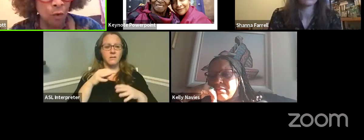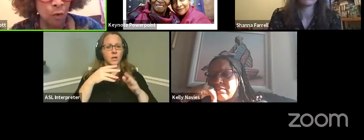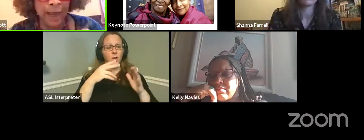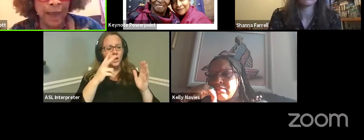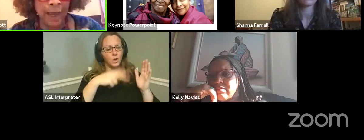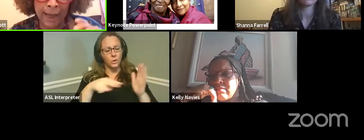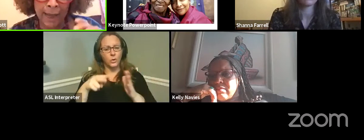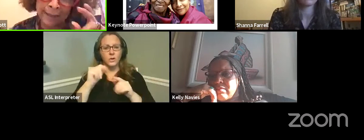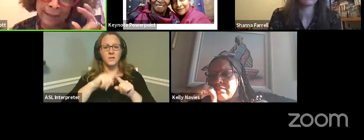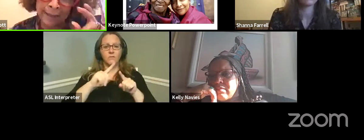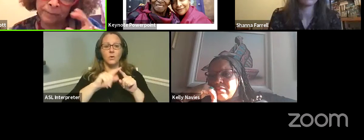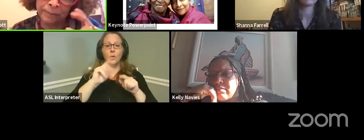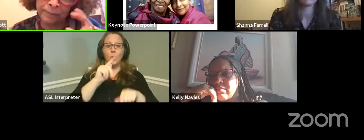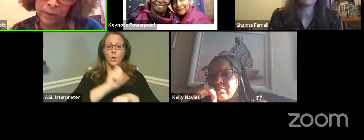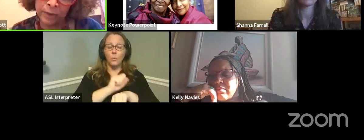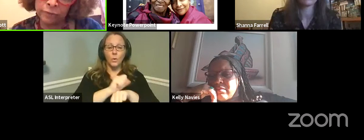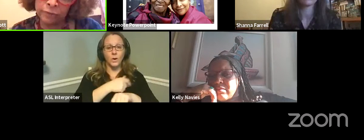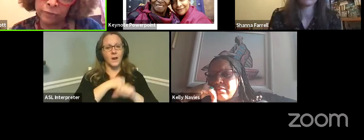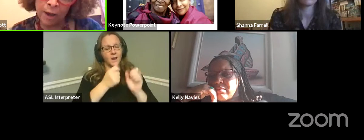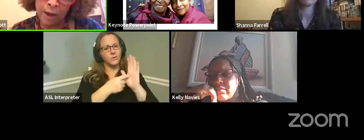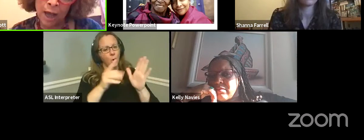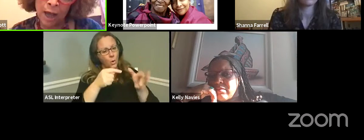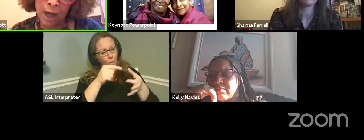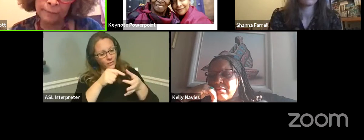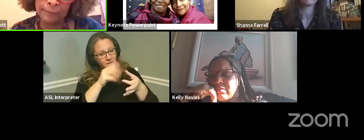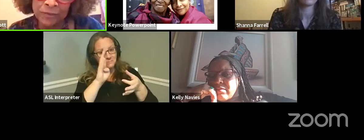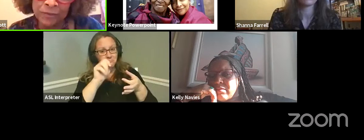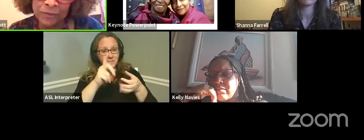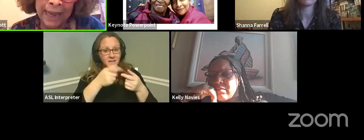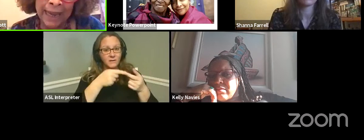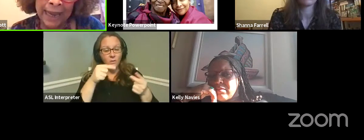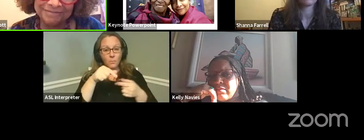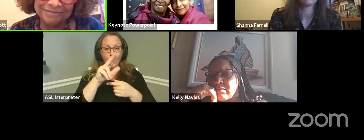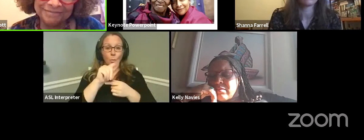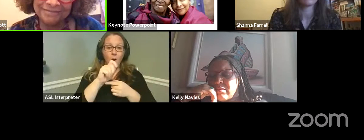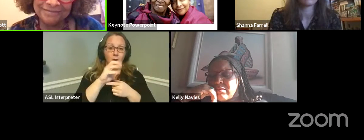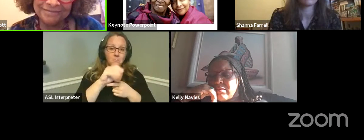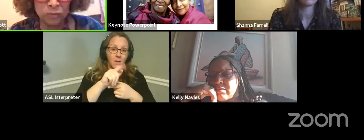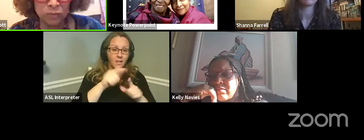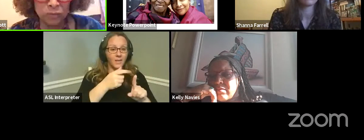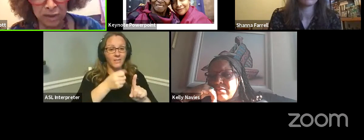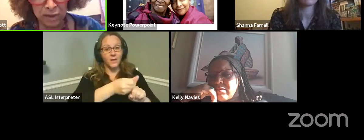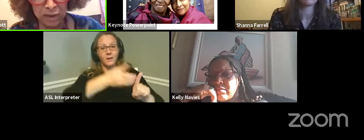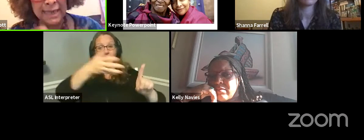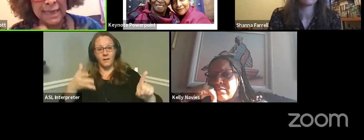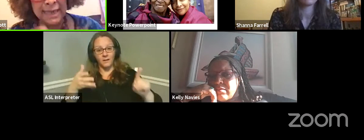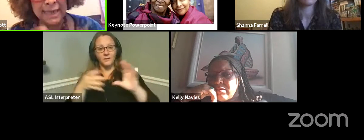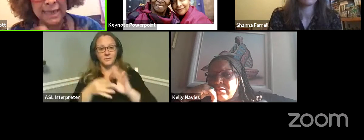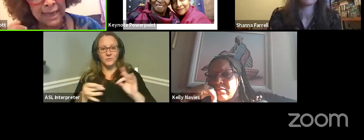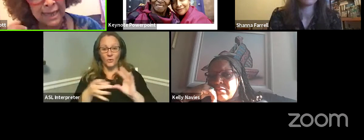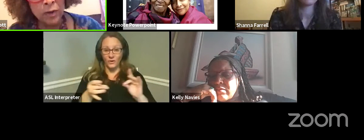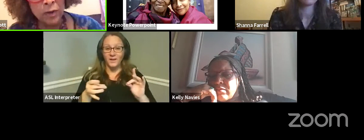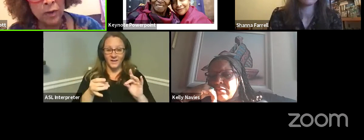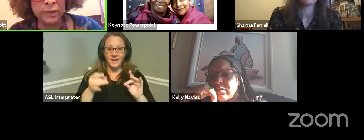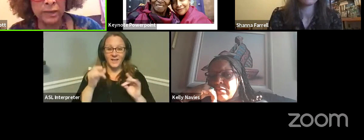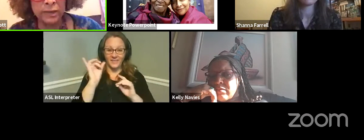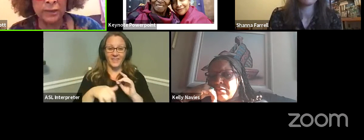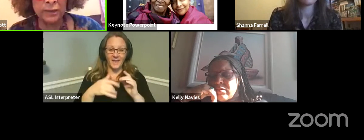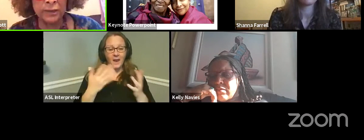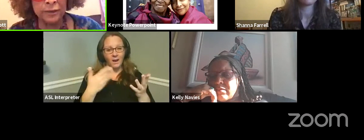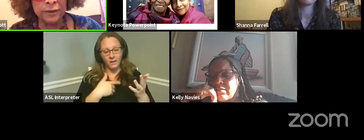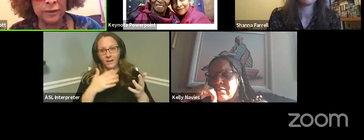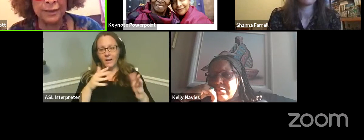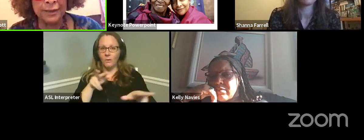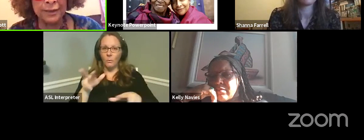oh, I got this bead when I was in Guatemala. And guess what I had to do? Really? Yeah, and I walked up